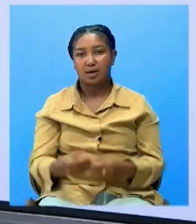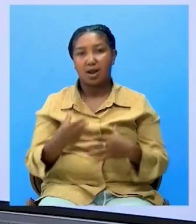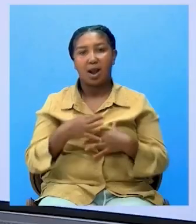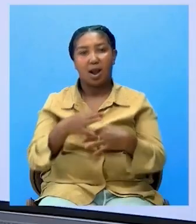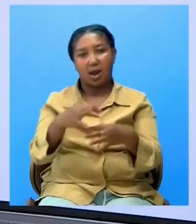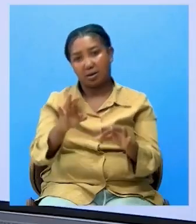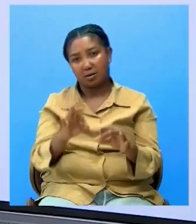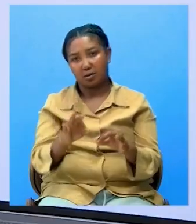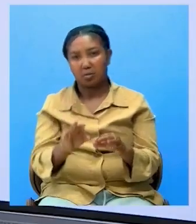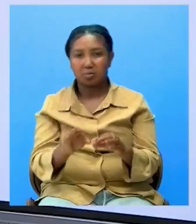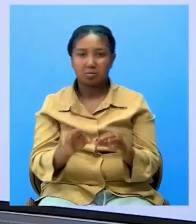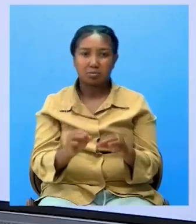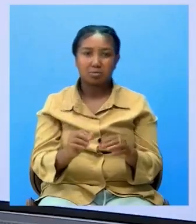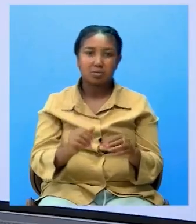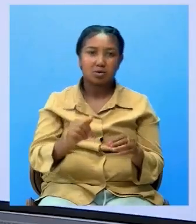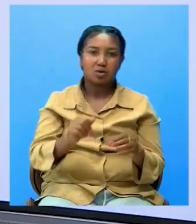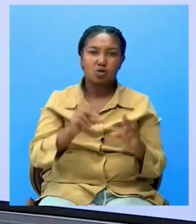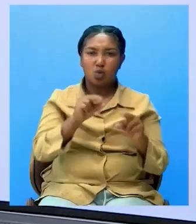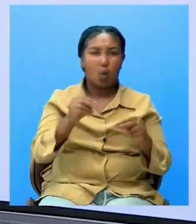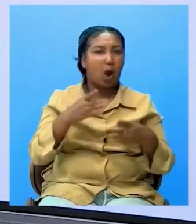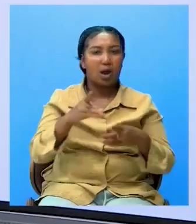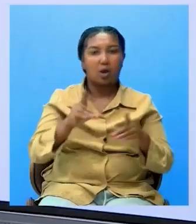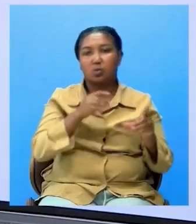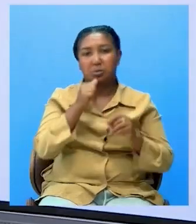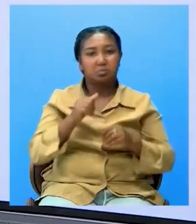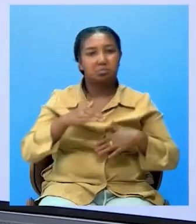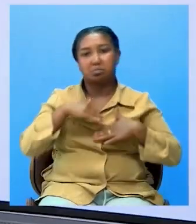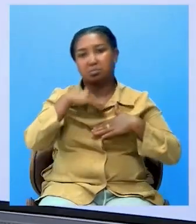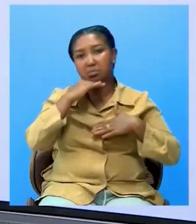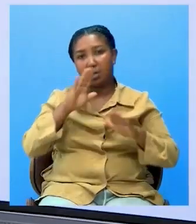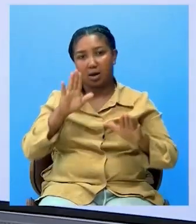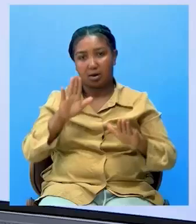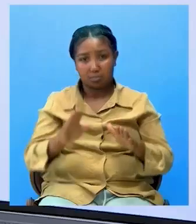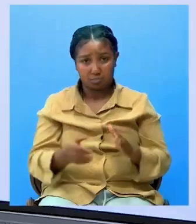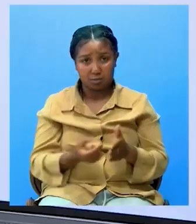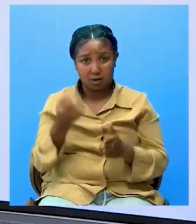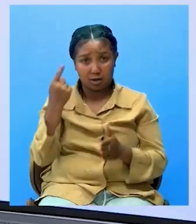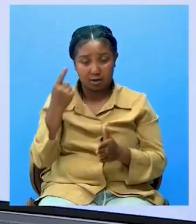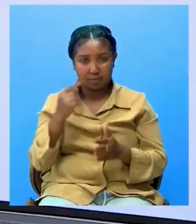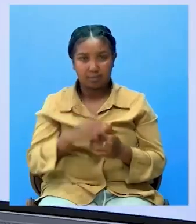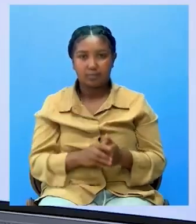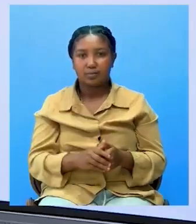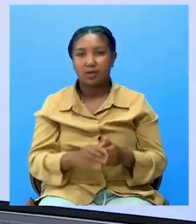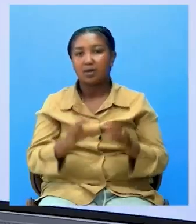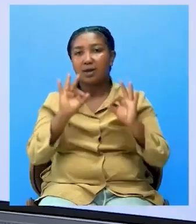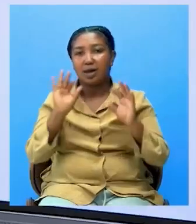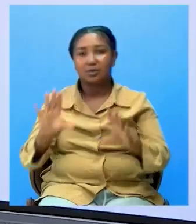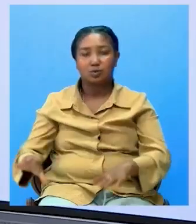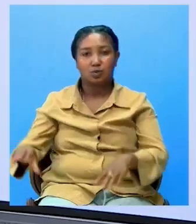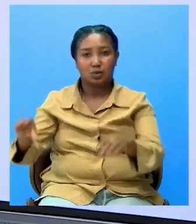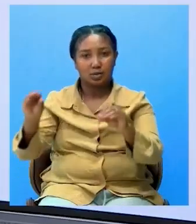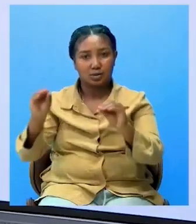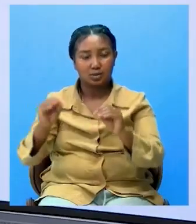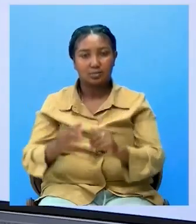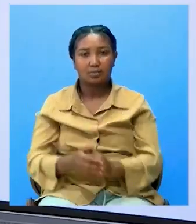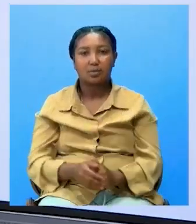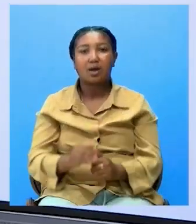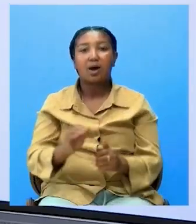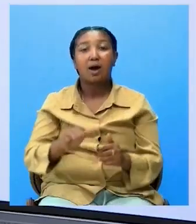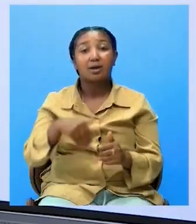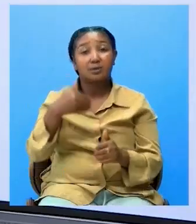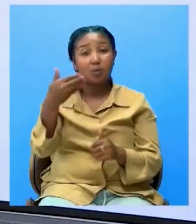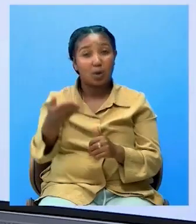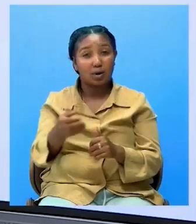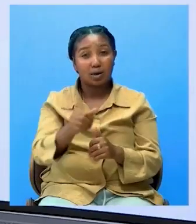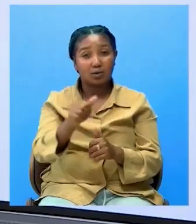Like, or we can say, no, I don't. Is it clear? Nice, students. Okay, another one